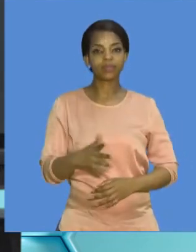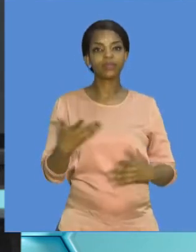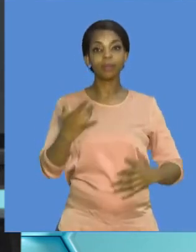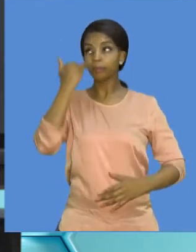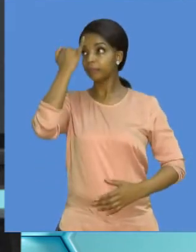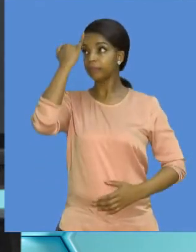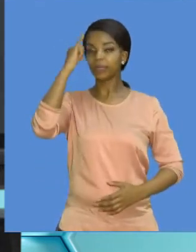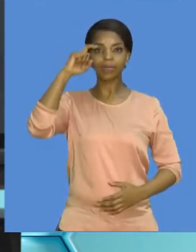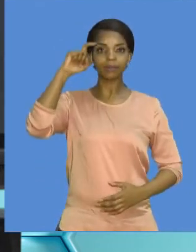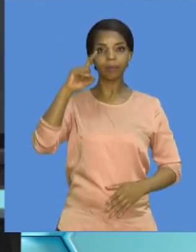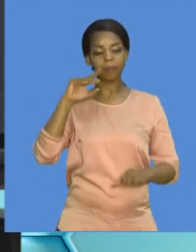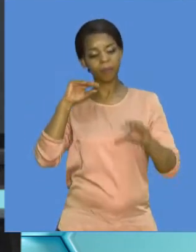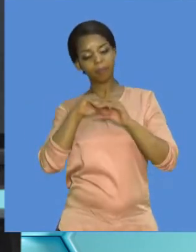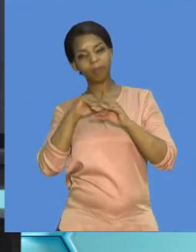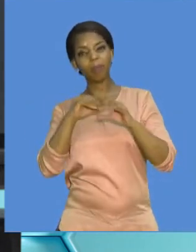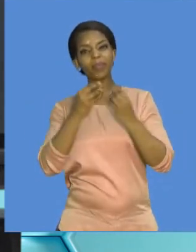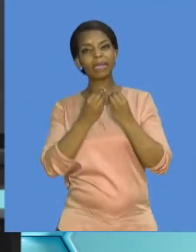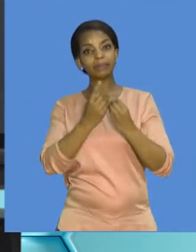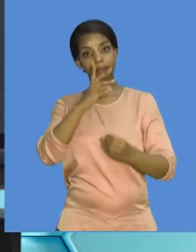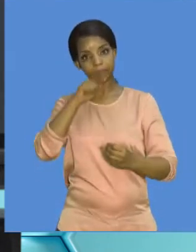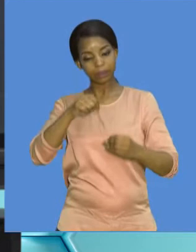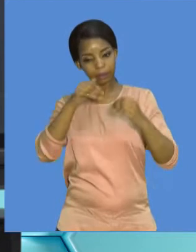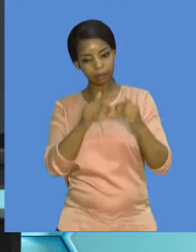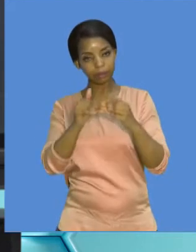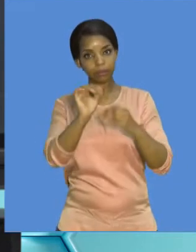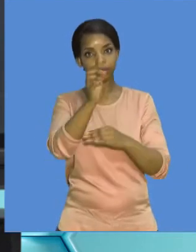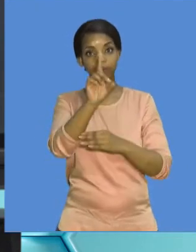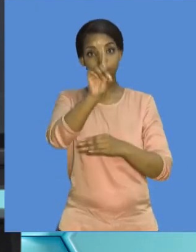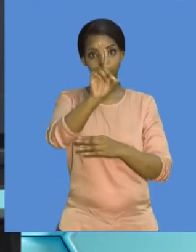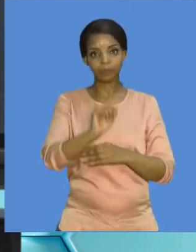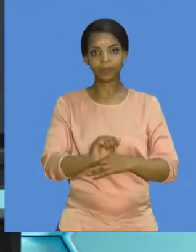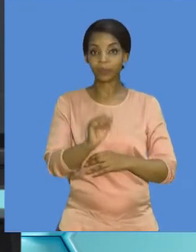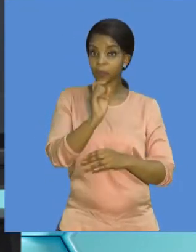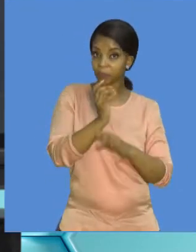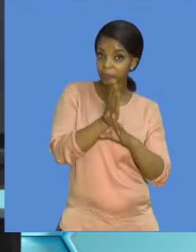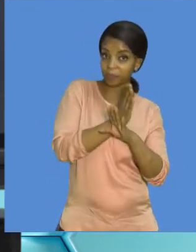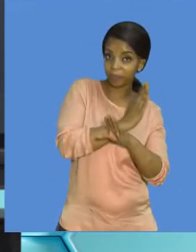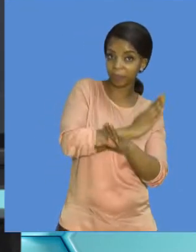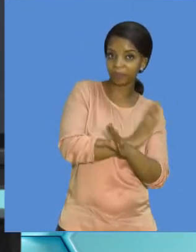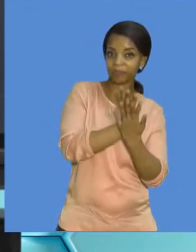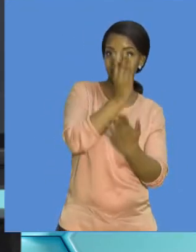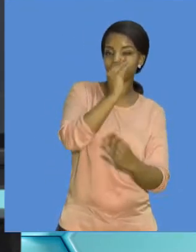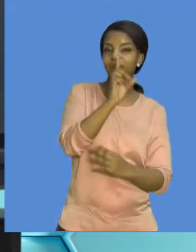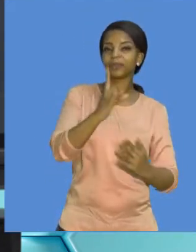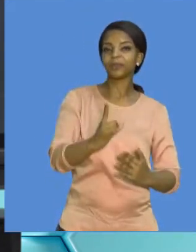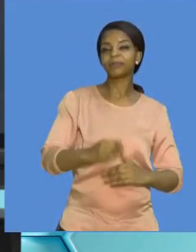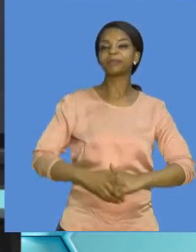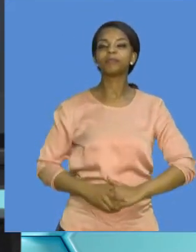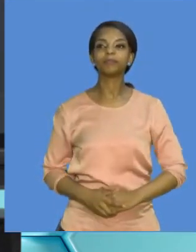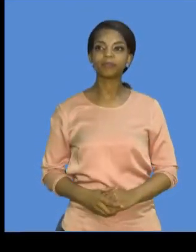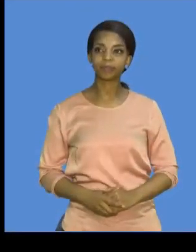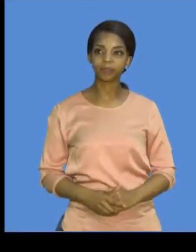we're going to look at. But before that, let's just go back quickly and just recap on what we've done in our previous